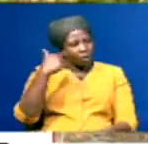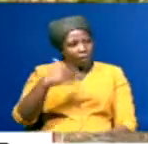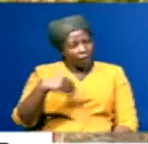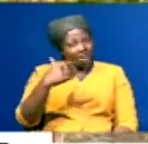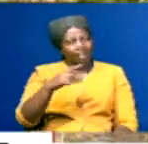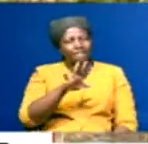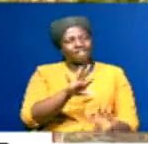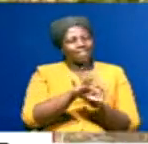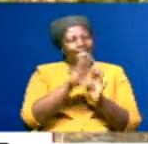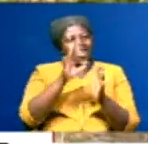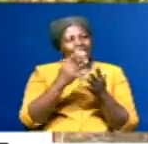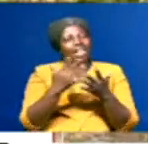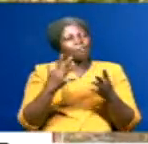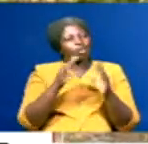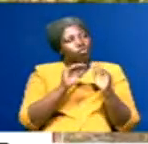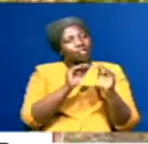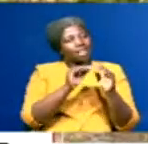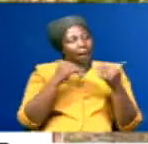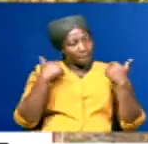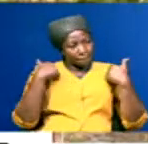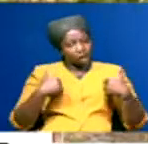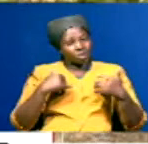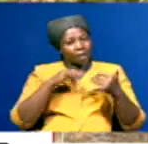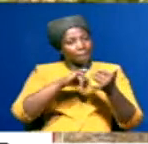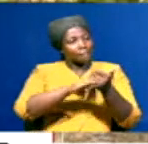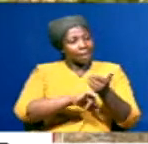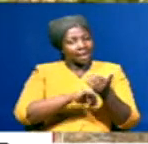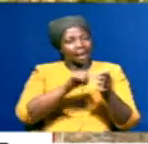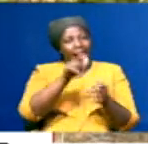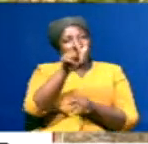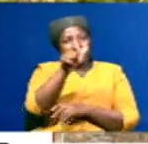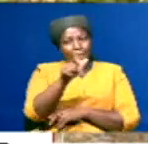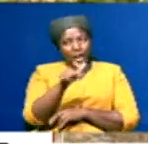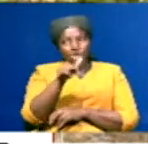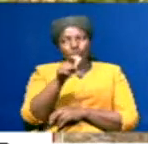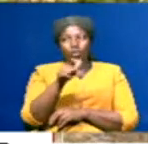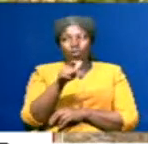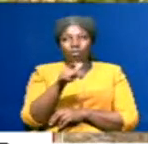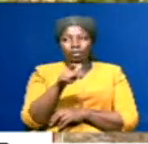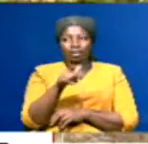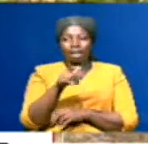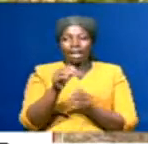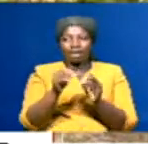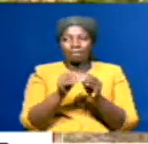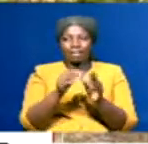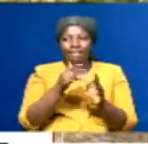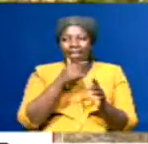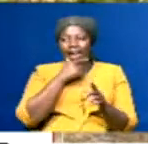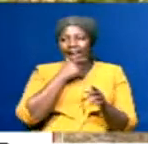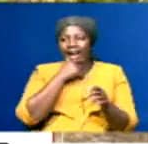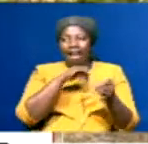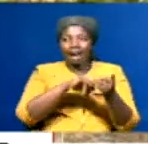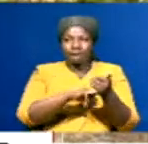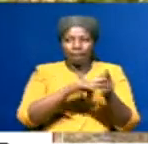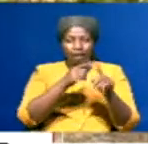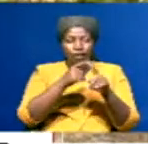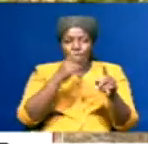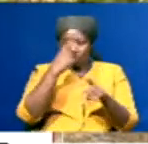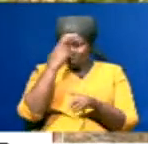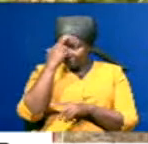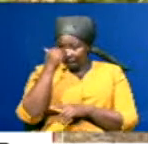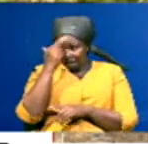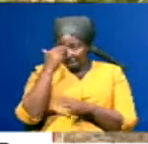teach. I married a person, I met a husband from a Maasai